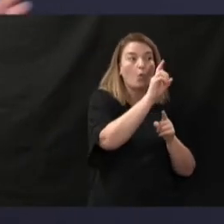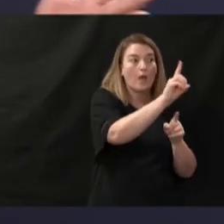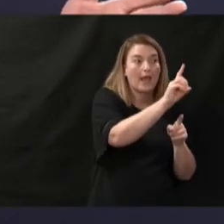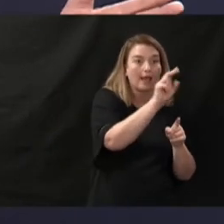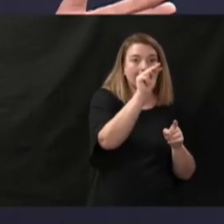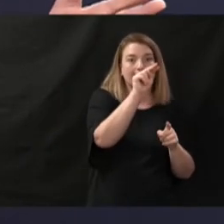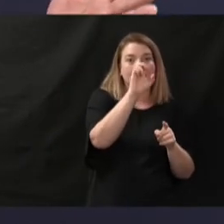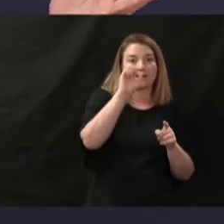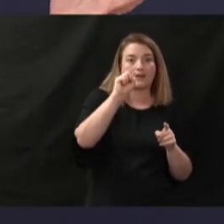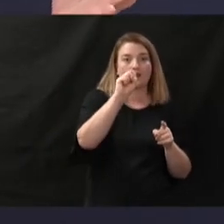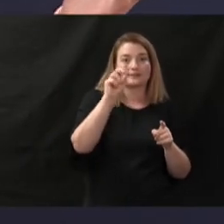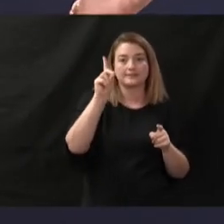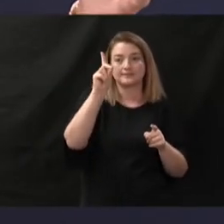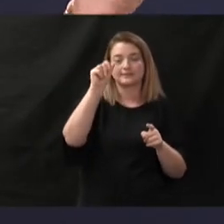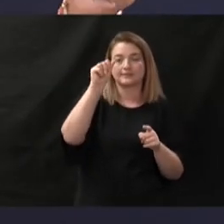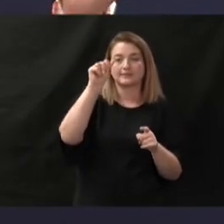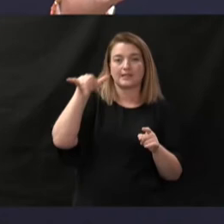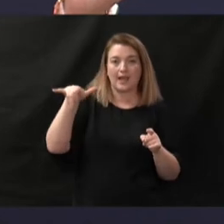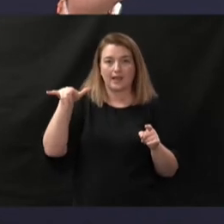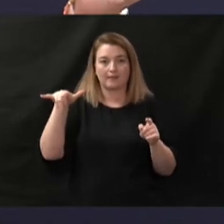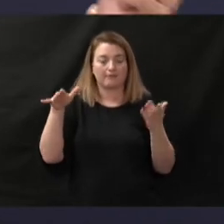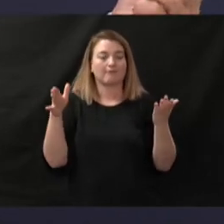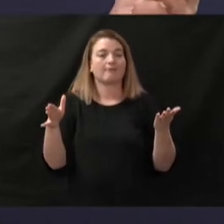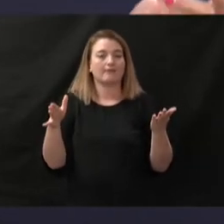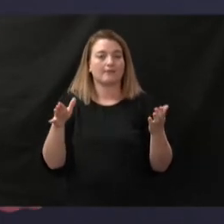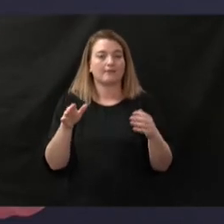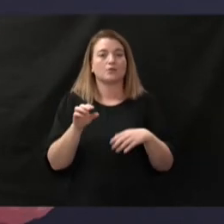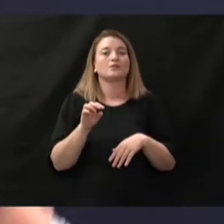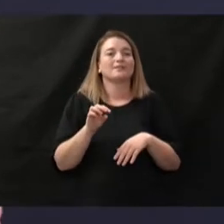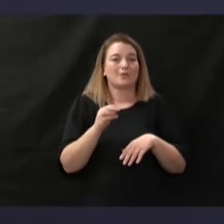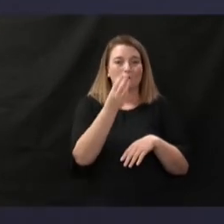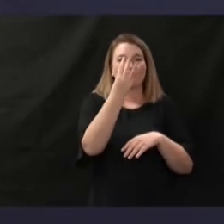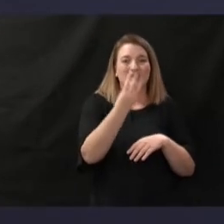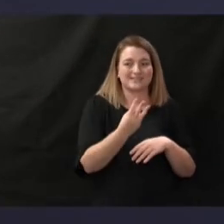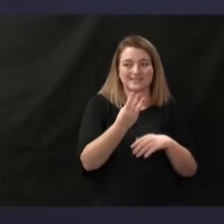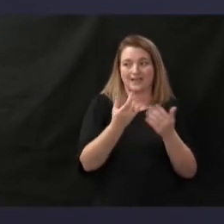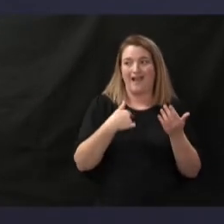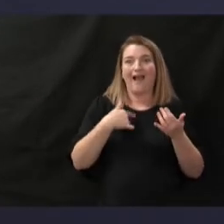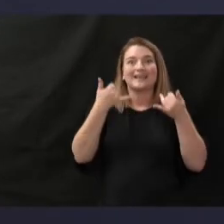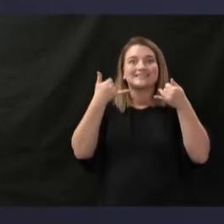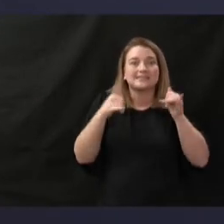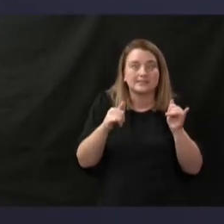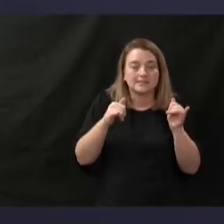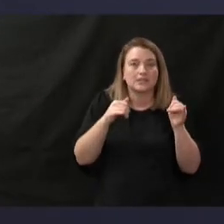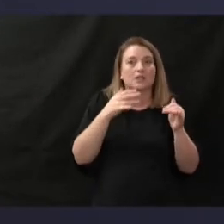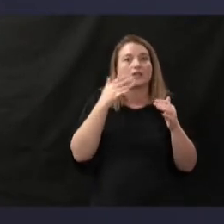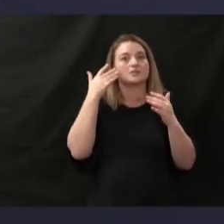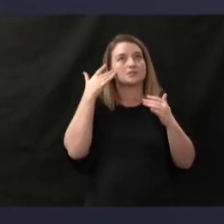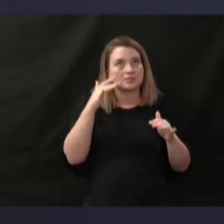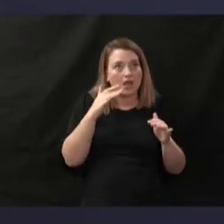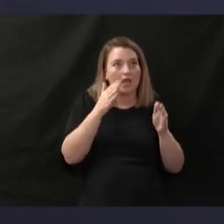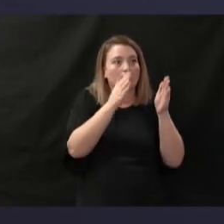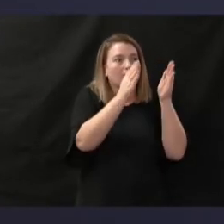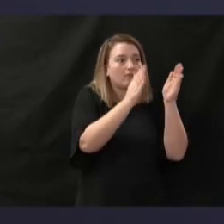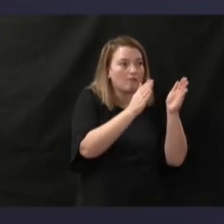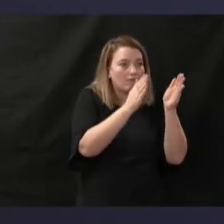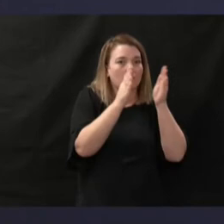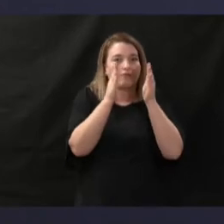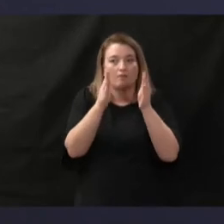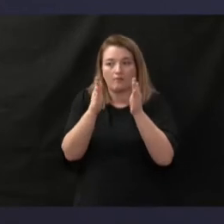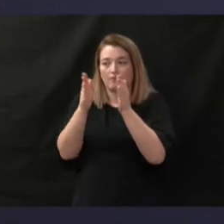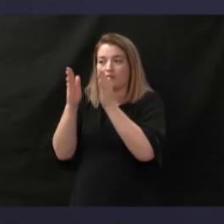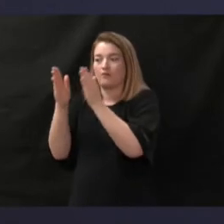Wednesday. I don't know how many, that's what I still do today. That's how I spell it. And what you're going to do is you're going